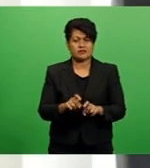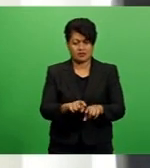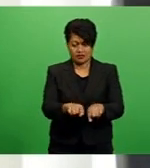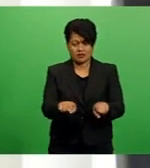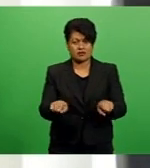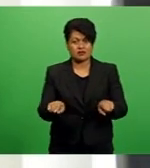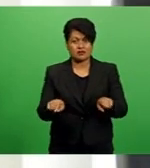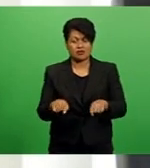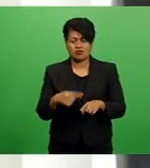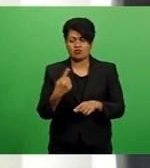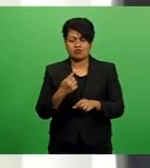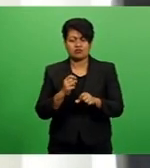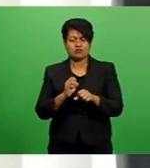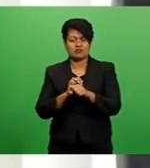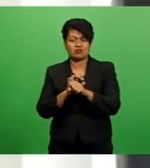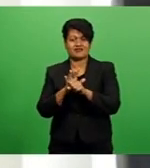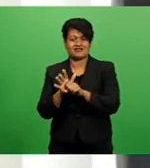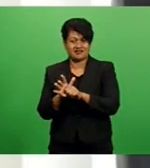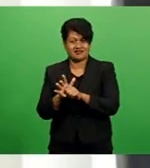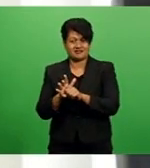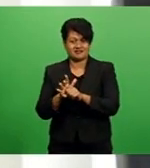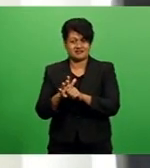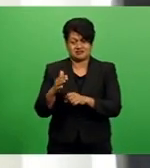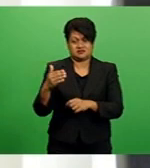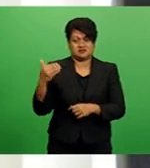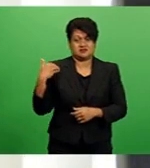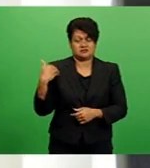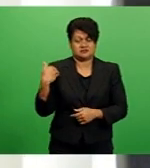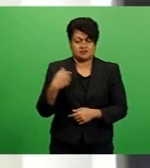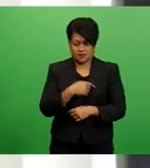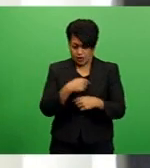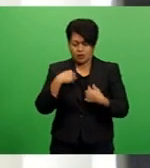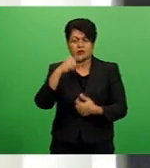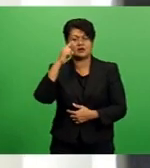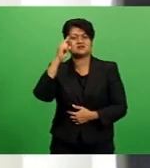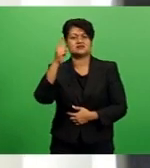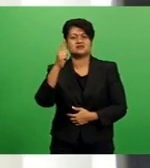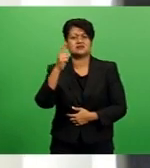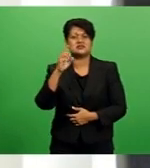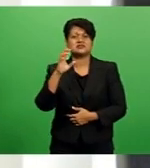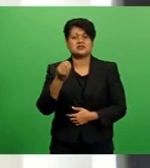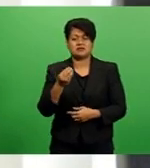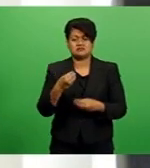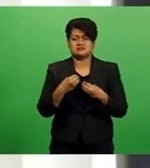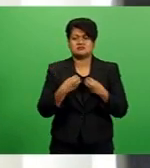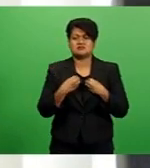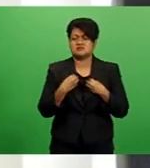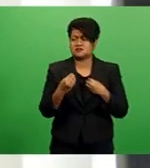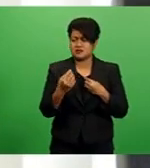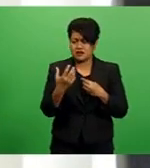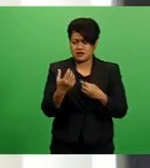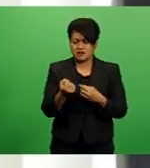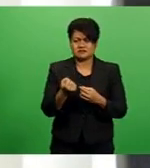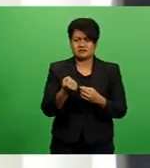affected by COVID-19, we understand. Right, but there are businesses who owe rates even when things